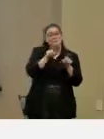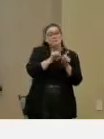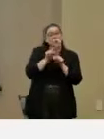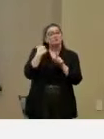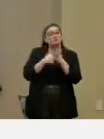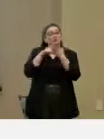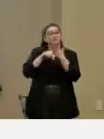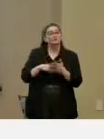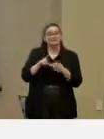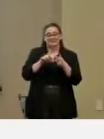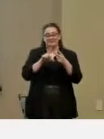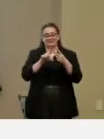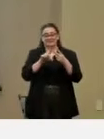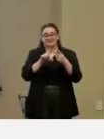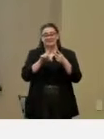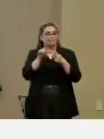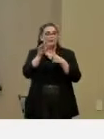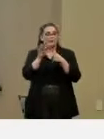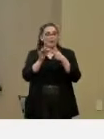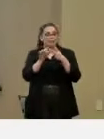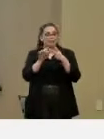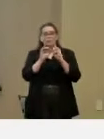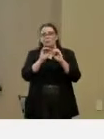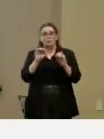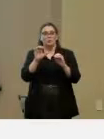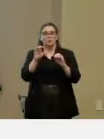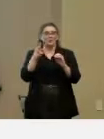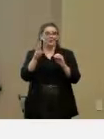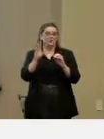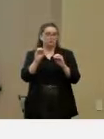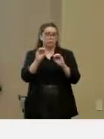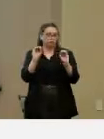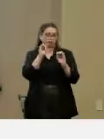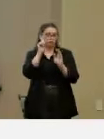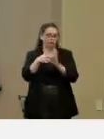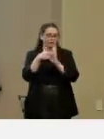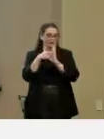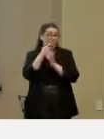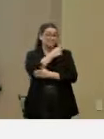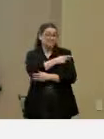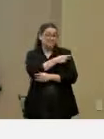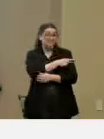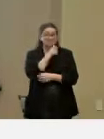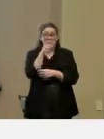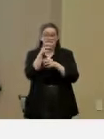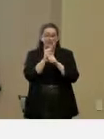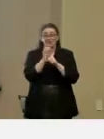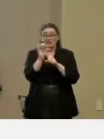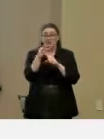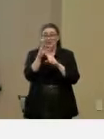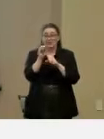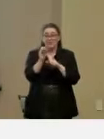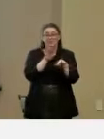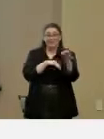investigating an option where no chemotherapy is required. So the patient does not get chemo,